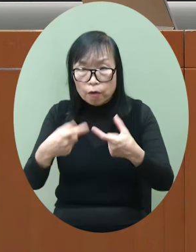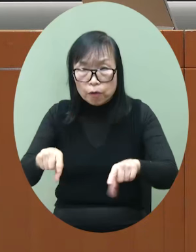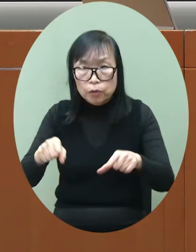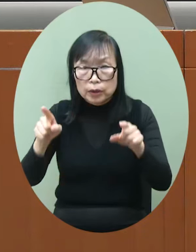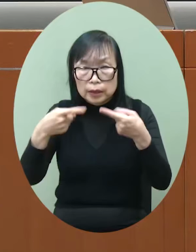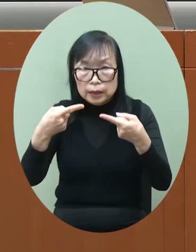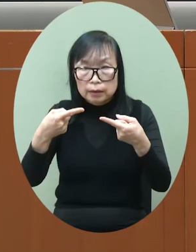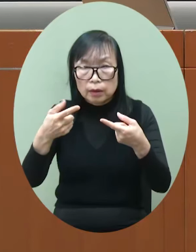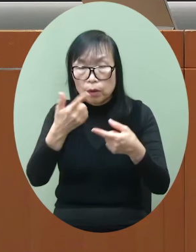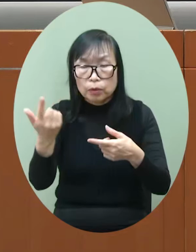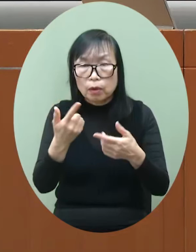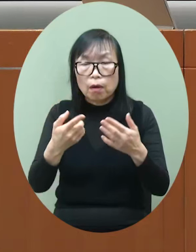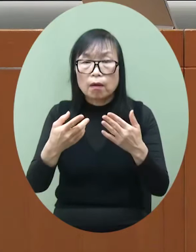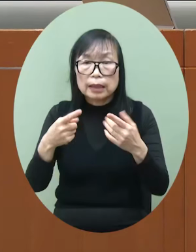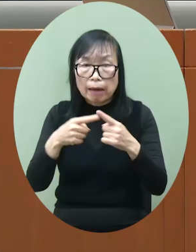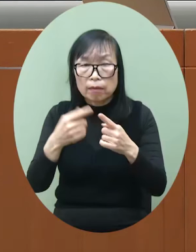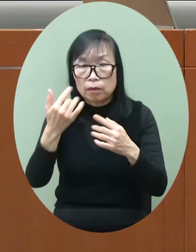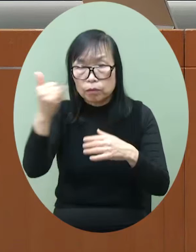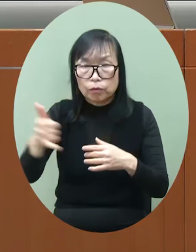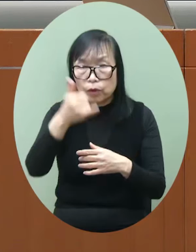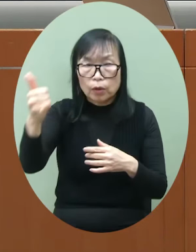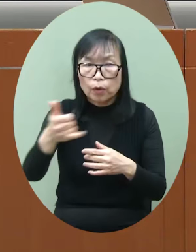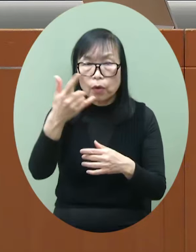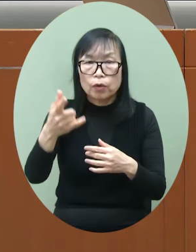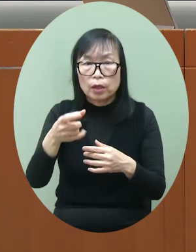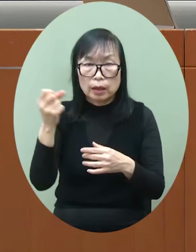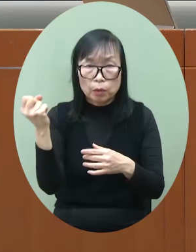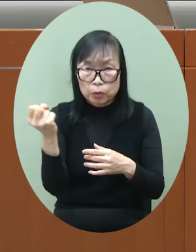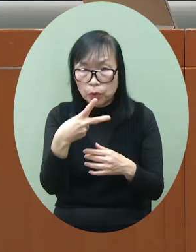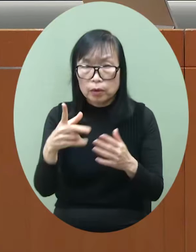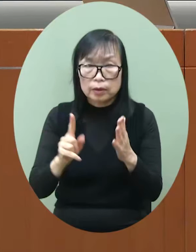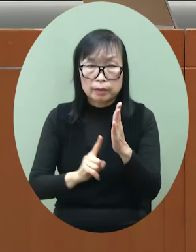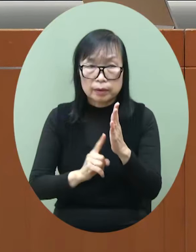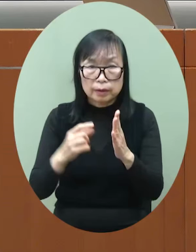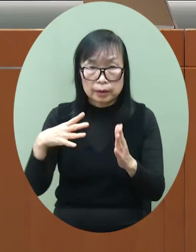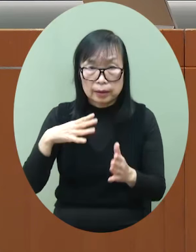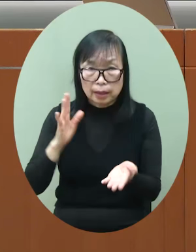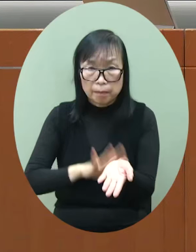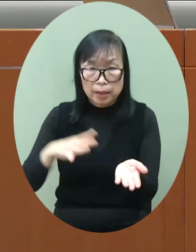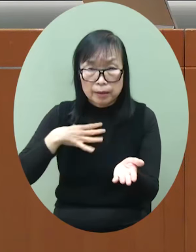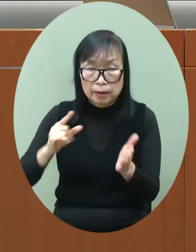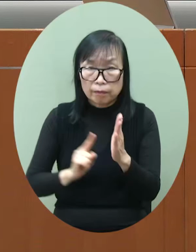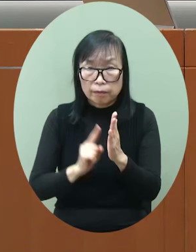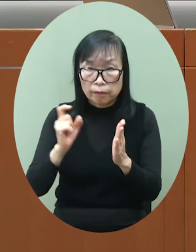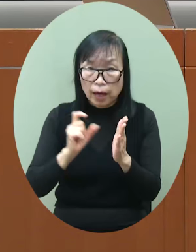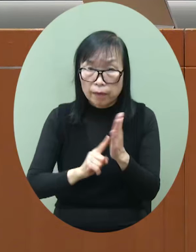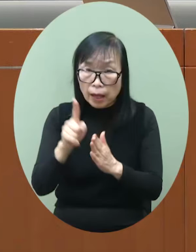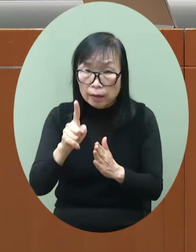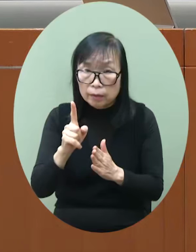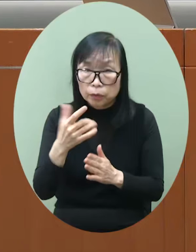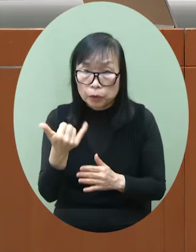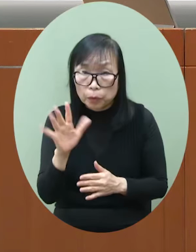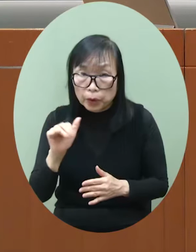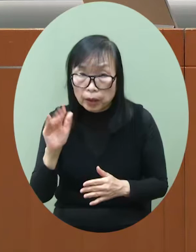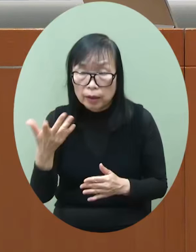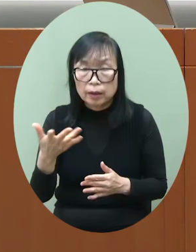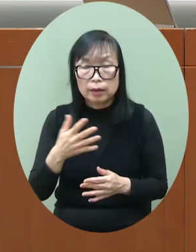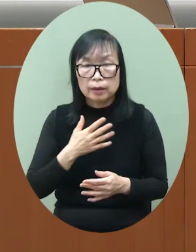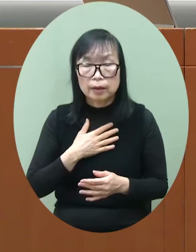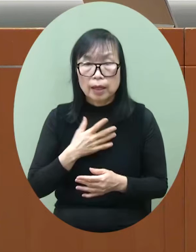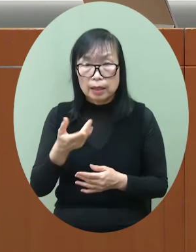during the holidays and also about the importer cases some experts have suggested that the government should